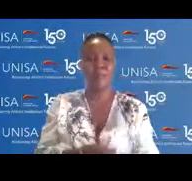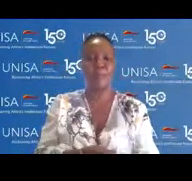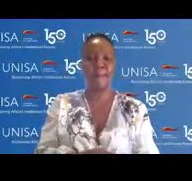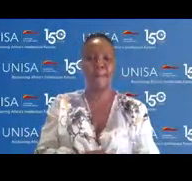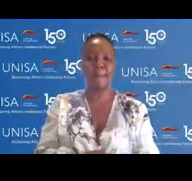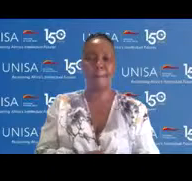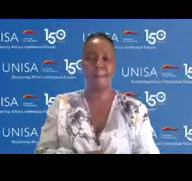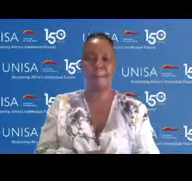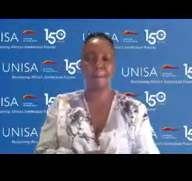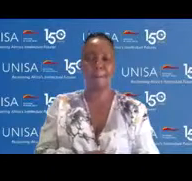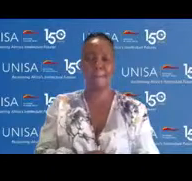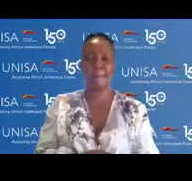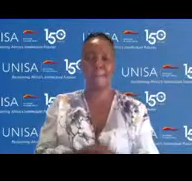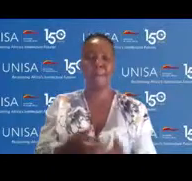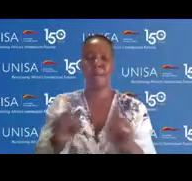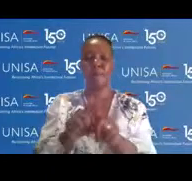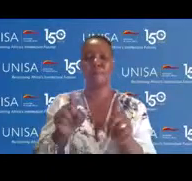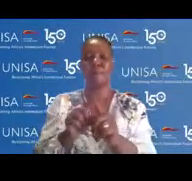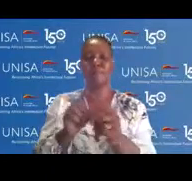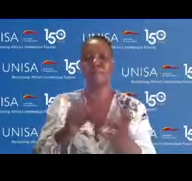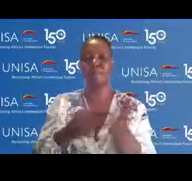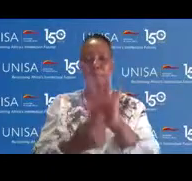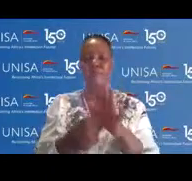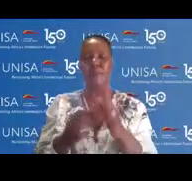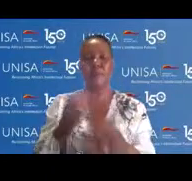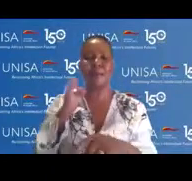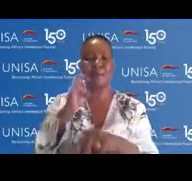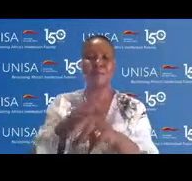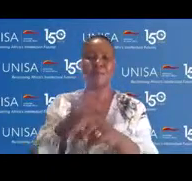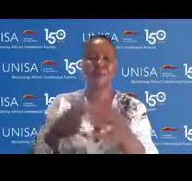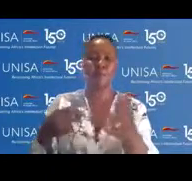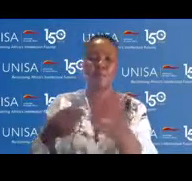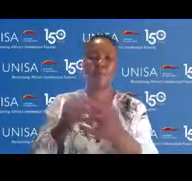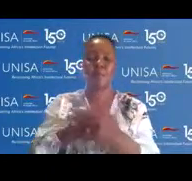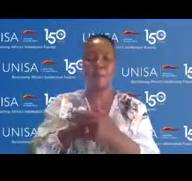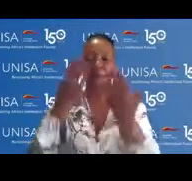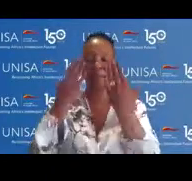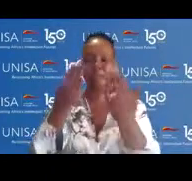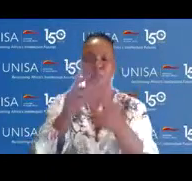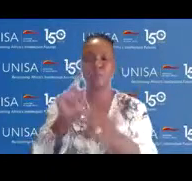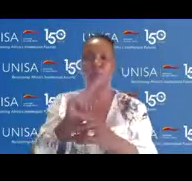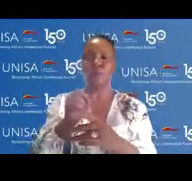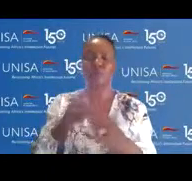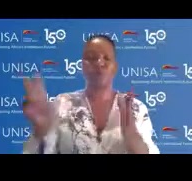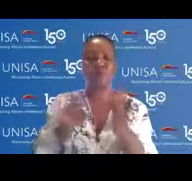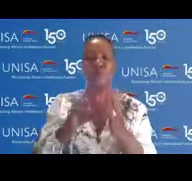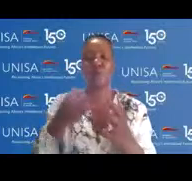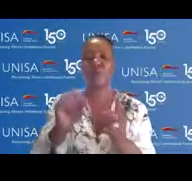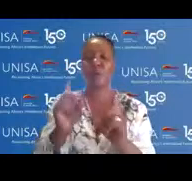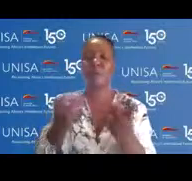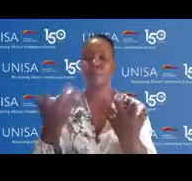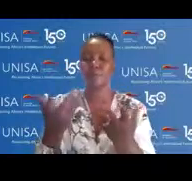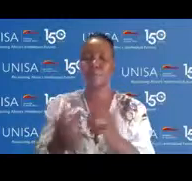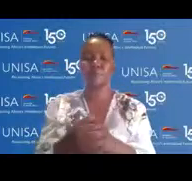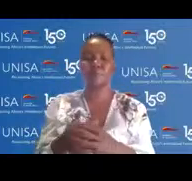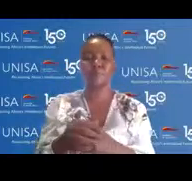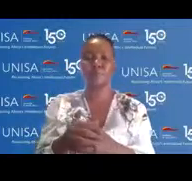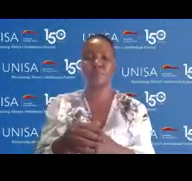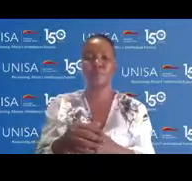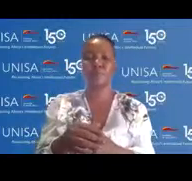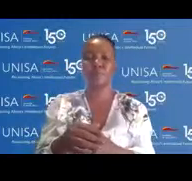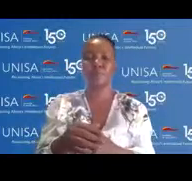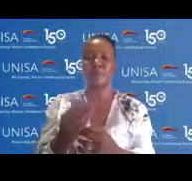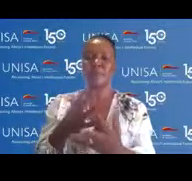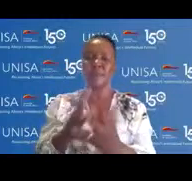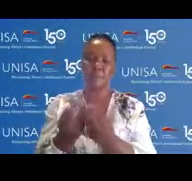So for example, if I need to buy a laptop for my studies, what am I going to look for? A couple of things that are very, very